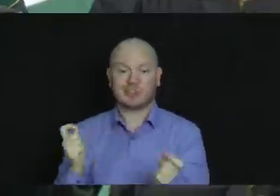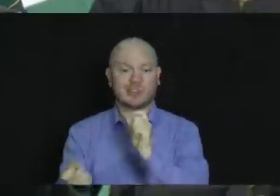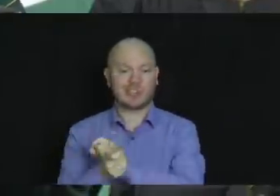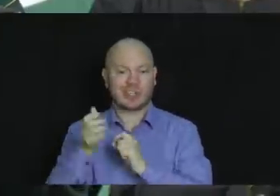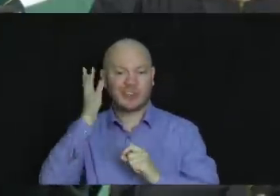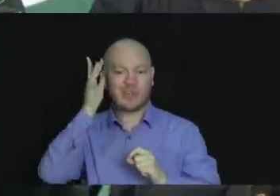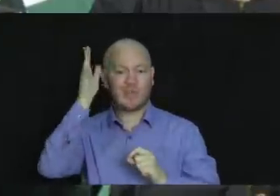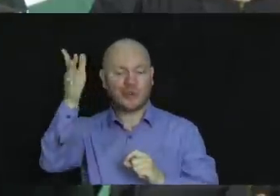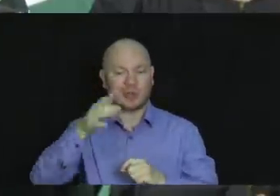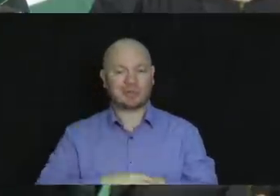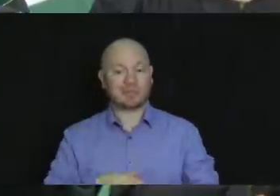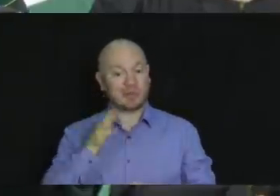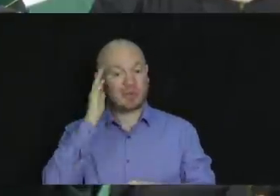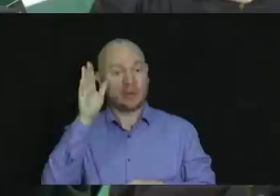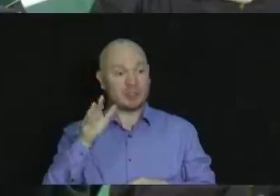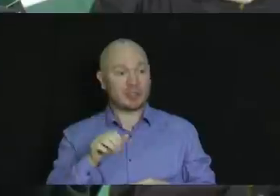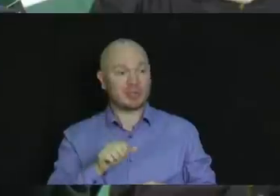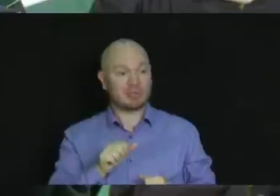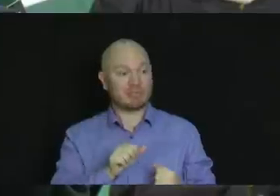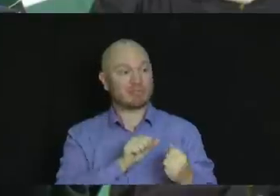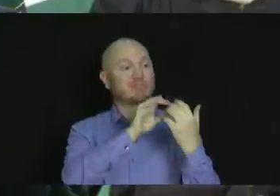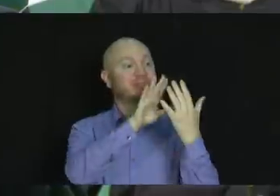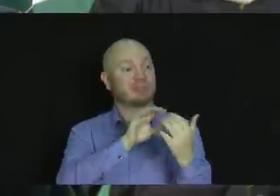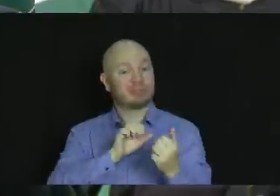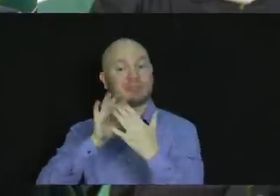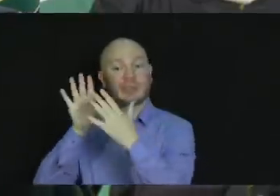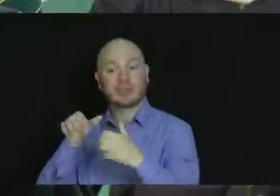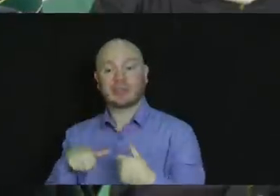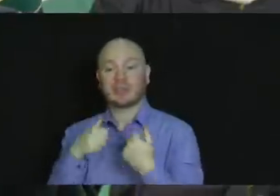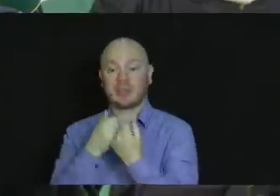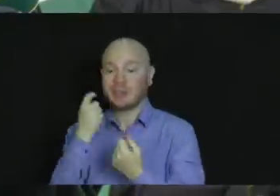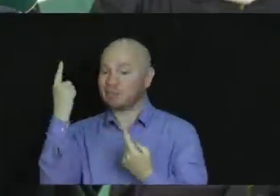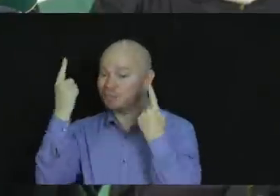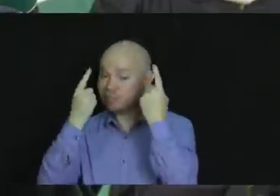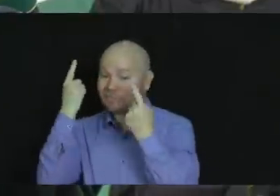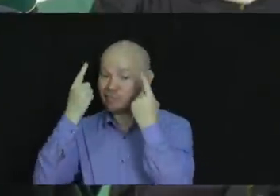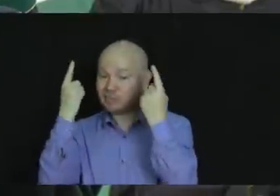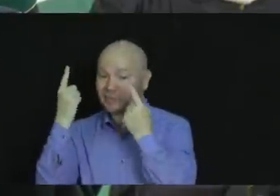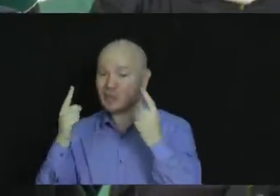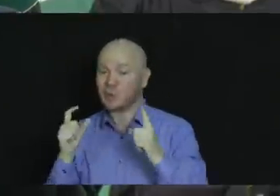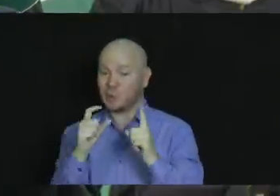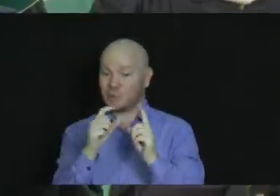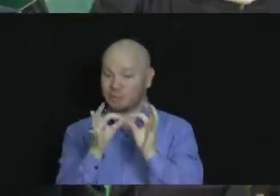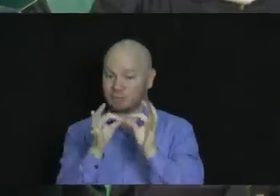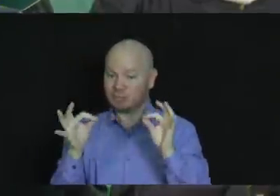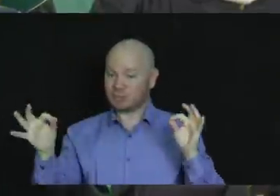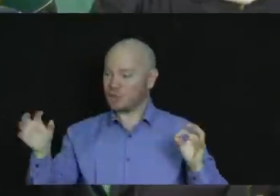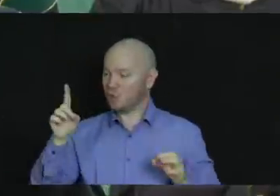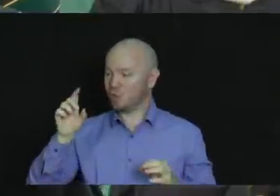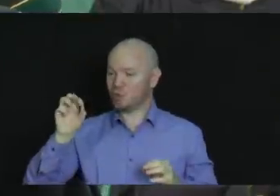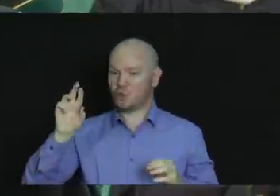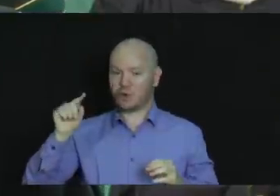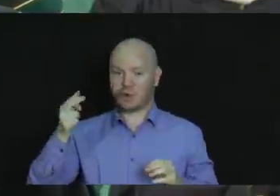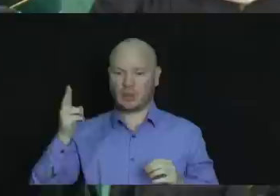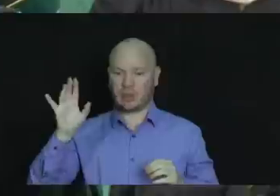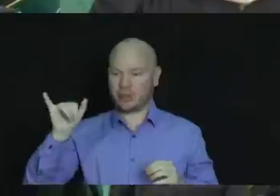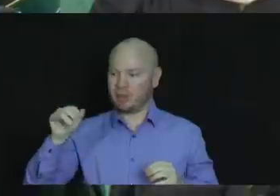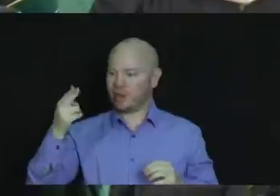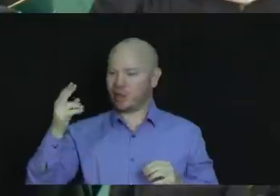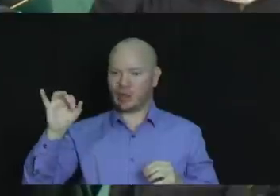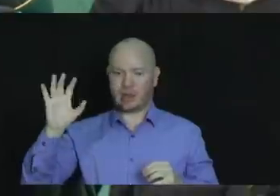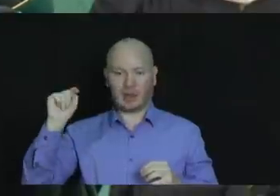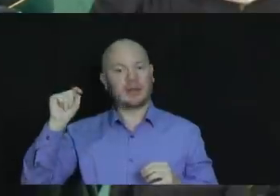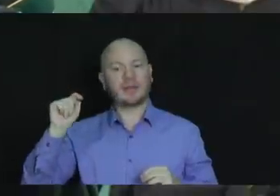challenges, I encourage you to consider the words of Dorothy Height, an African-American civil rights advocate who